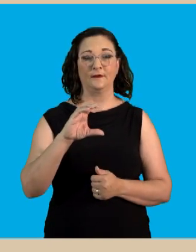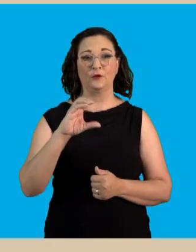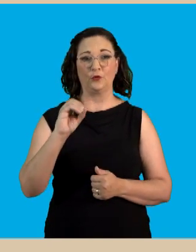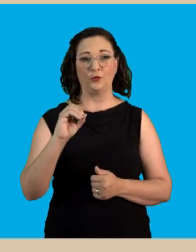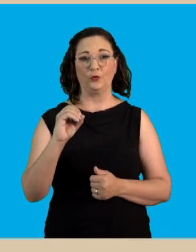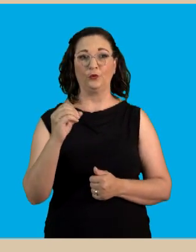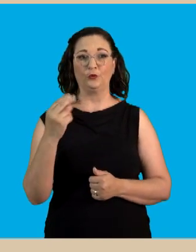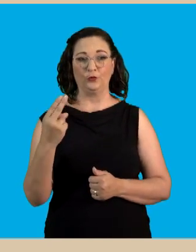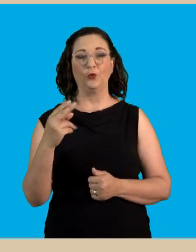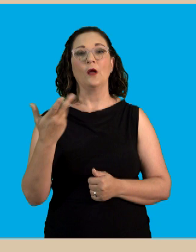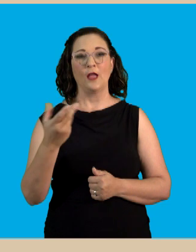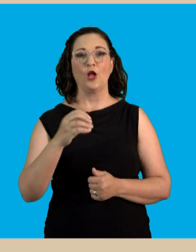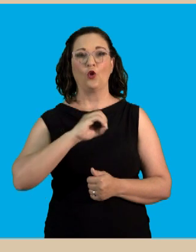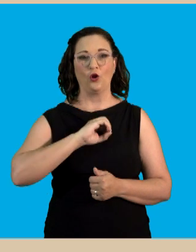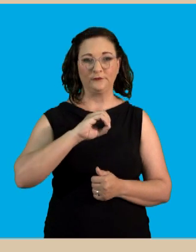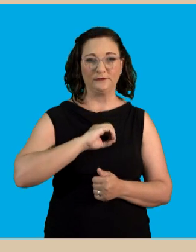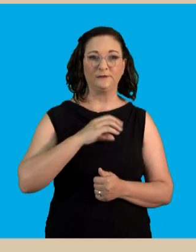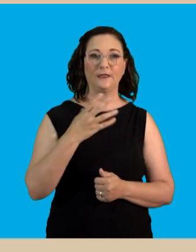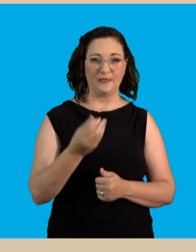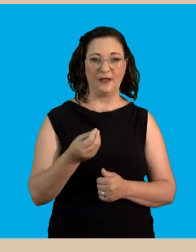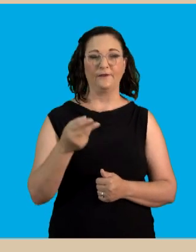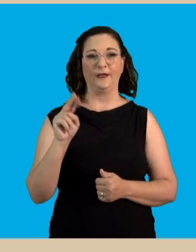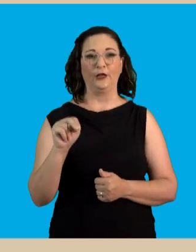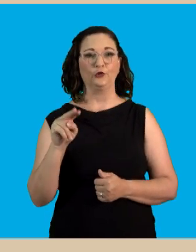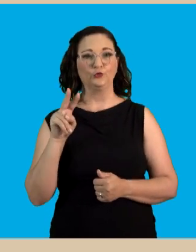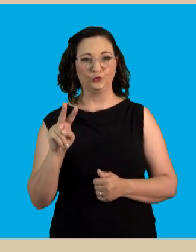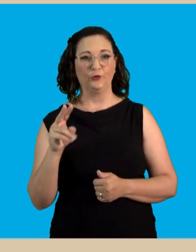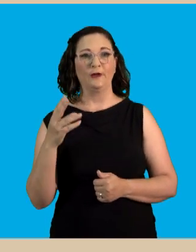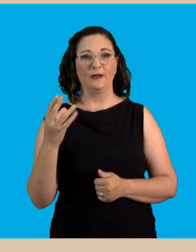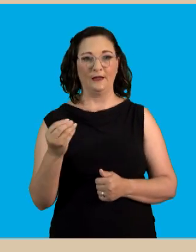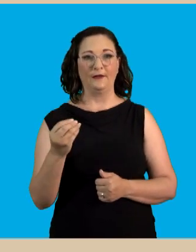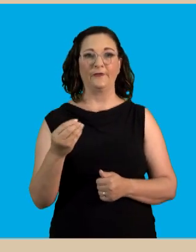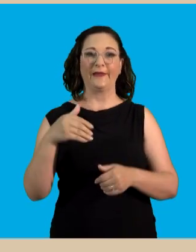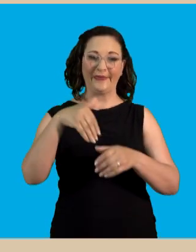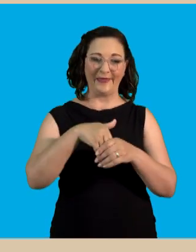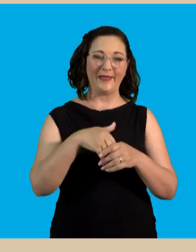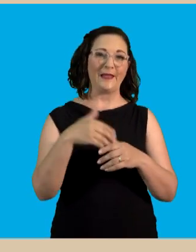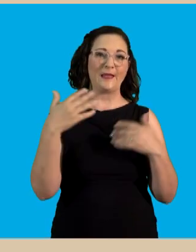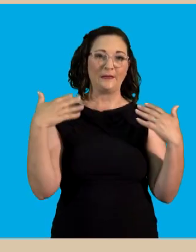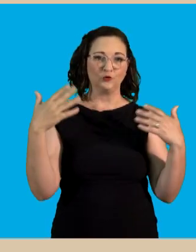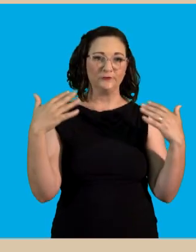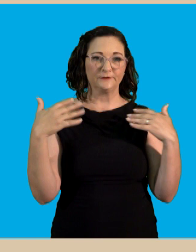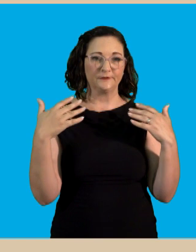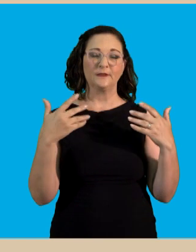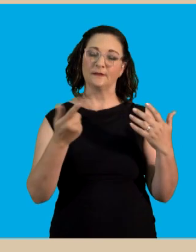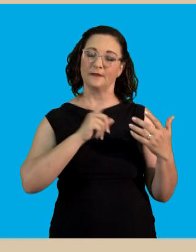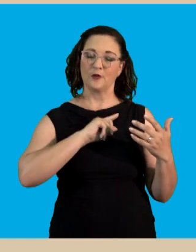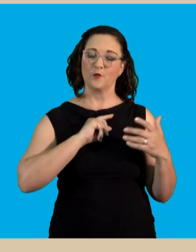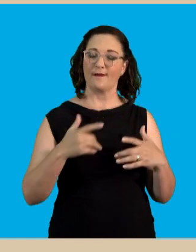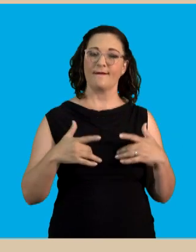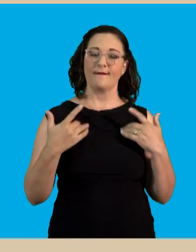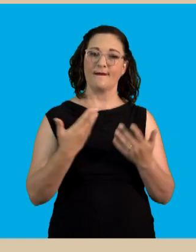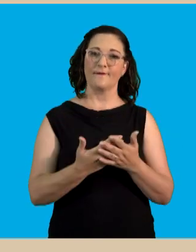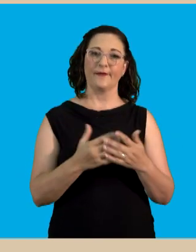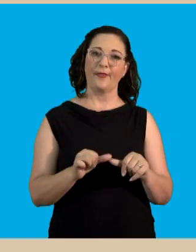carbon dioxide gas, okay? We also have oxygen gas as well as nitrogen gas that are suitable in the atmosphere